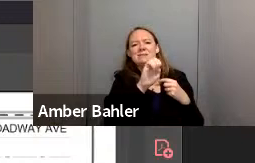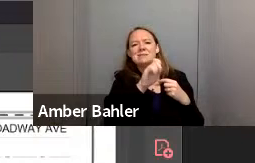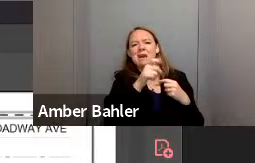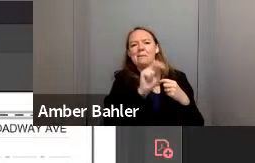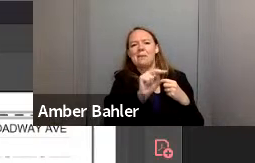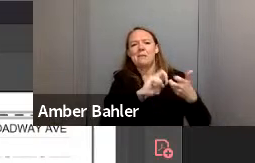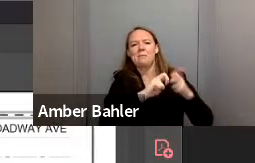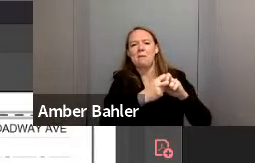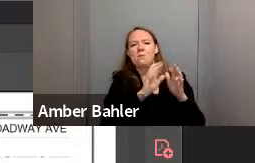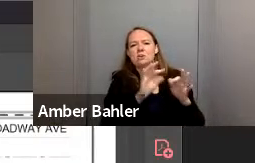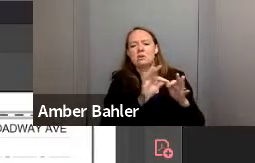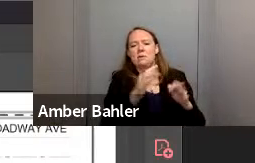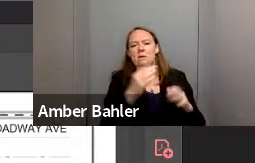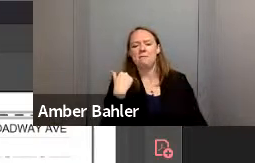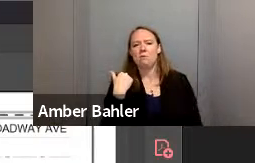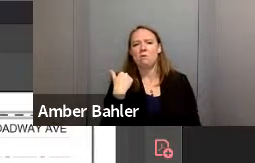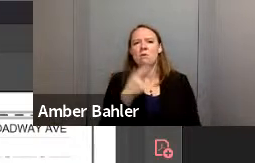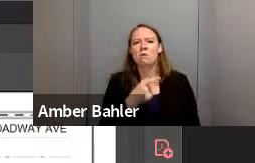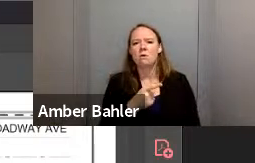about